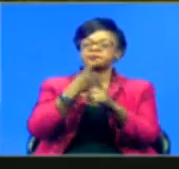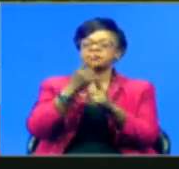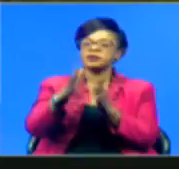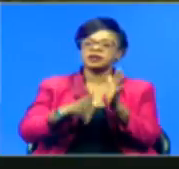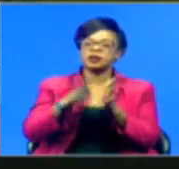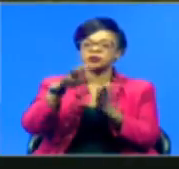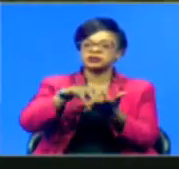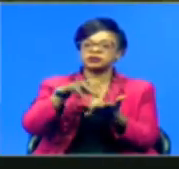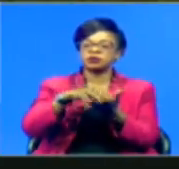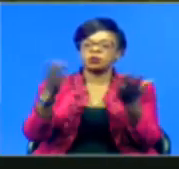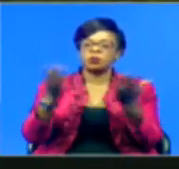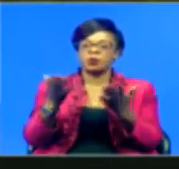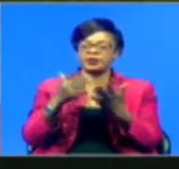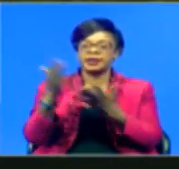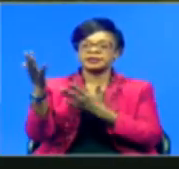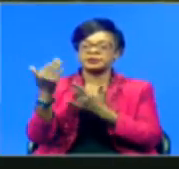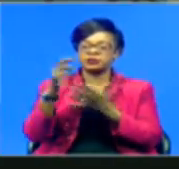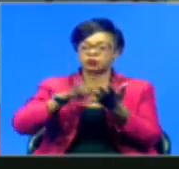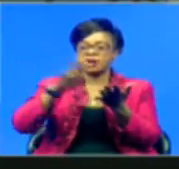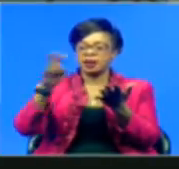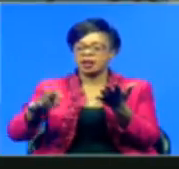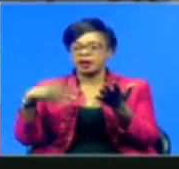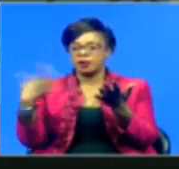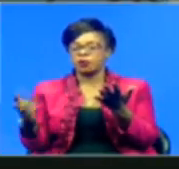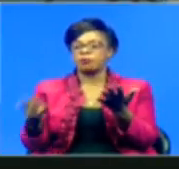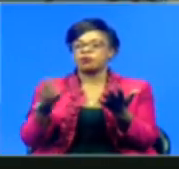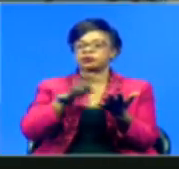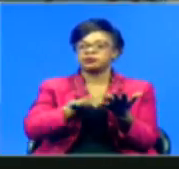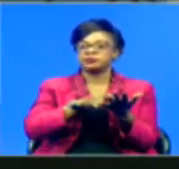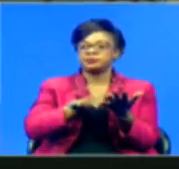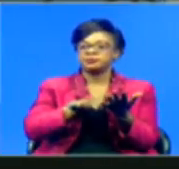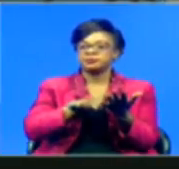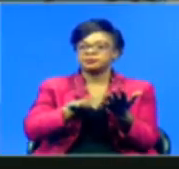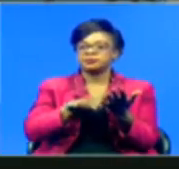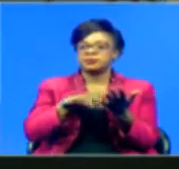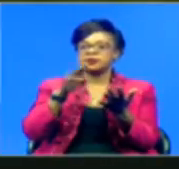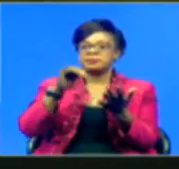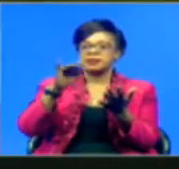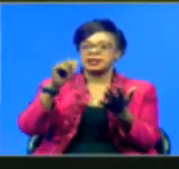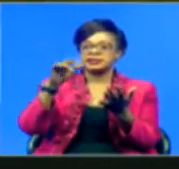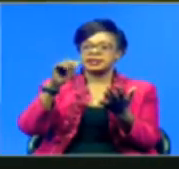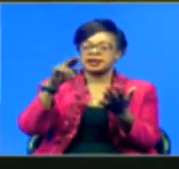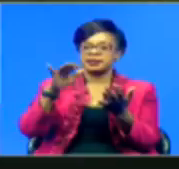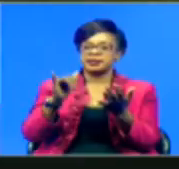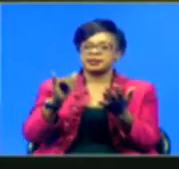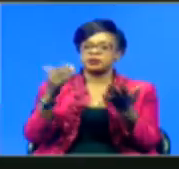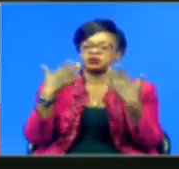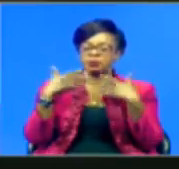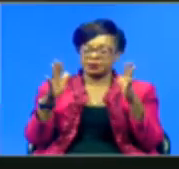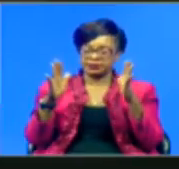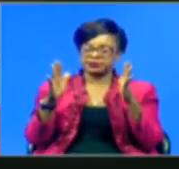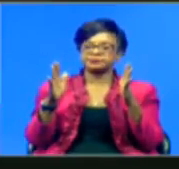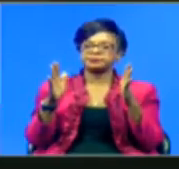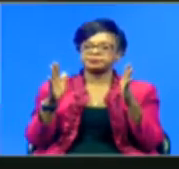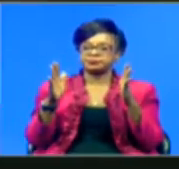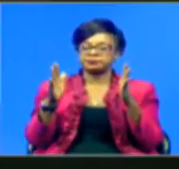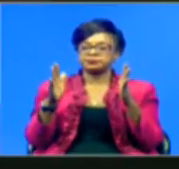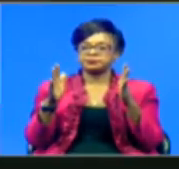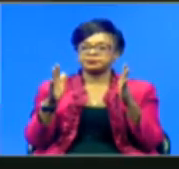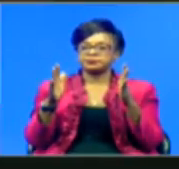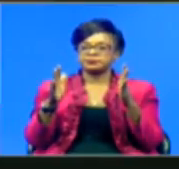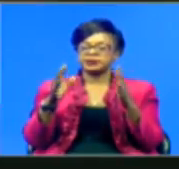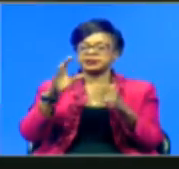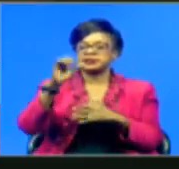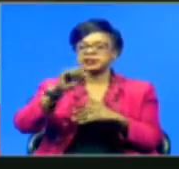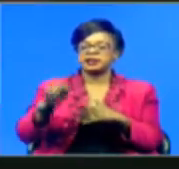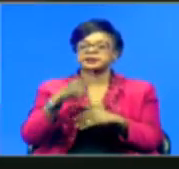where passengers are expected to alight or board. Miasenyi Station, which is complete, is one of them. The Transport CS says